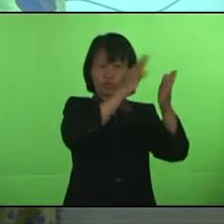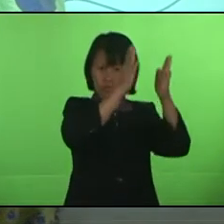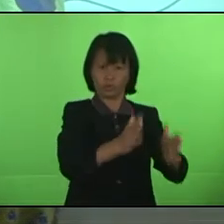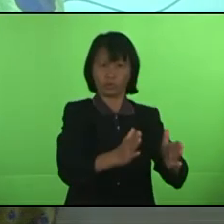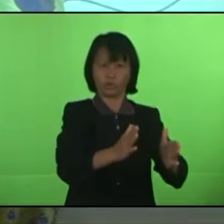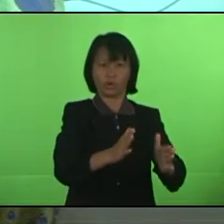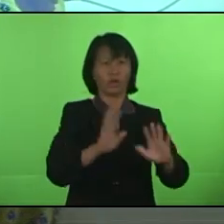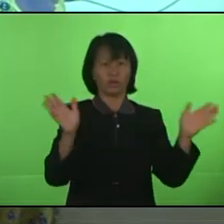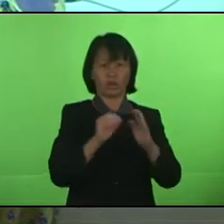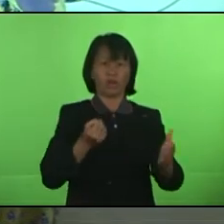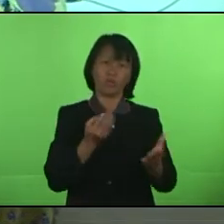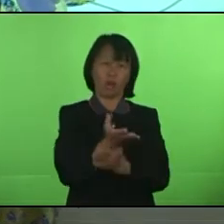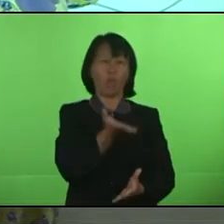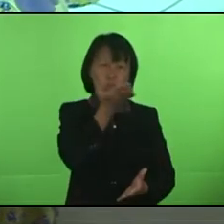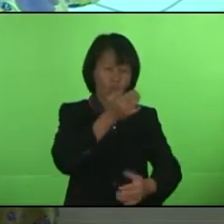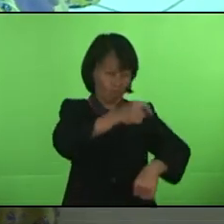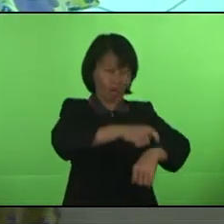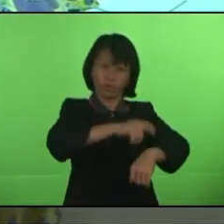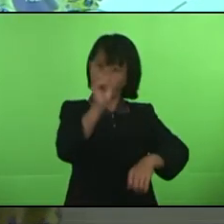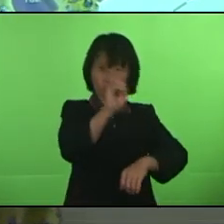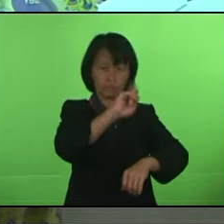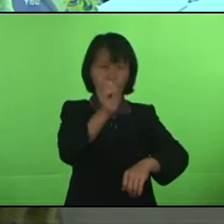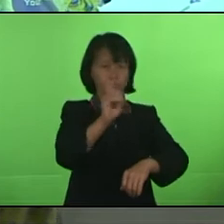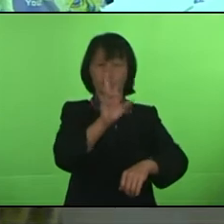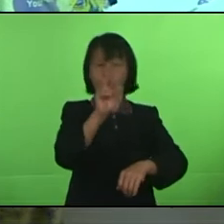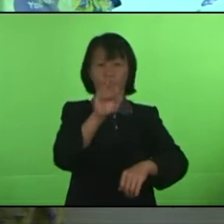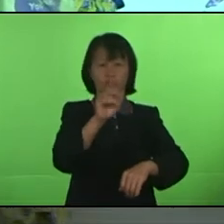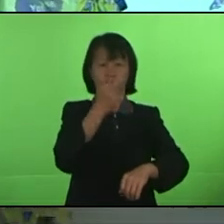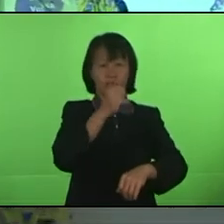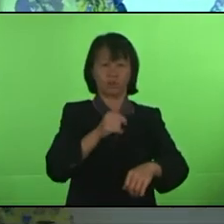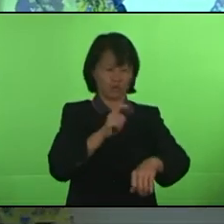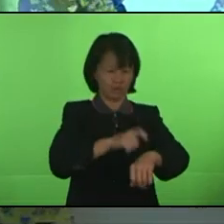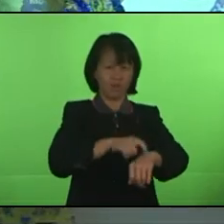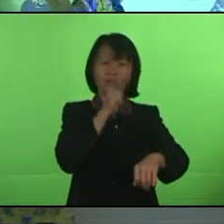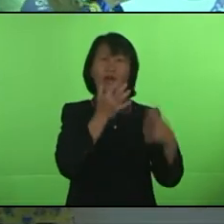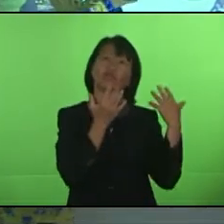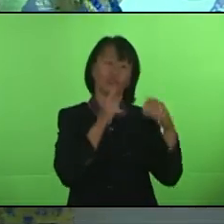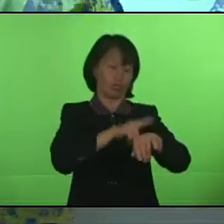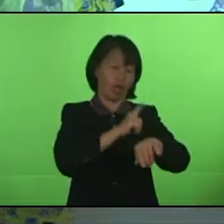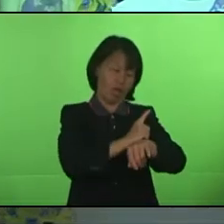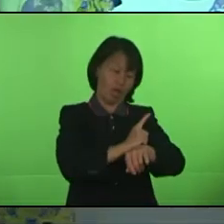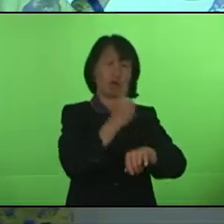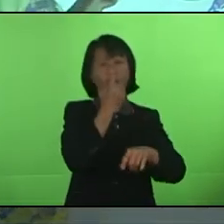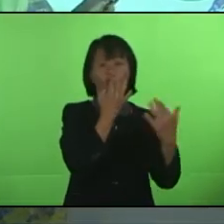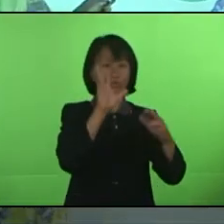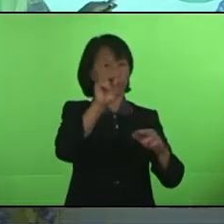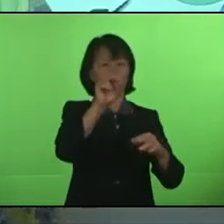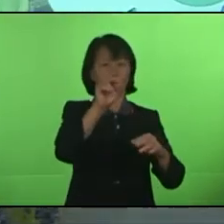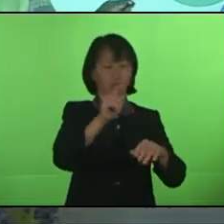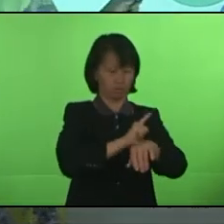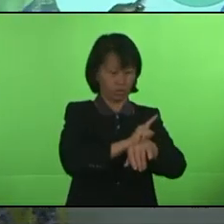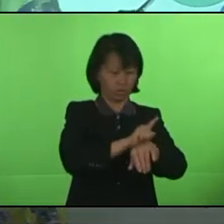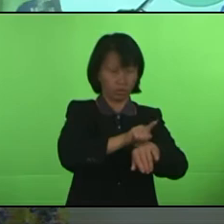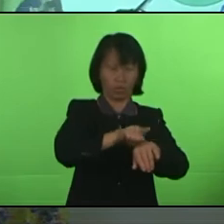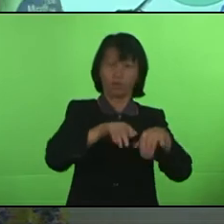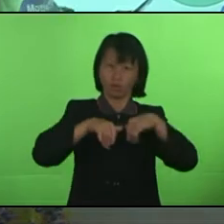We cannot waste time. Why? Time and tide waits for no man, they say. So use the best time in the best way